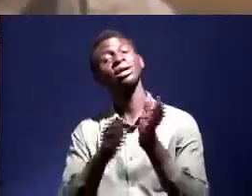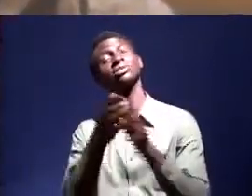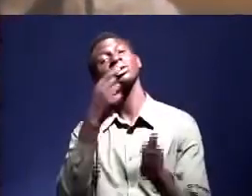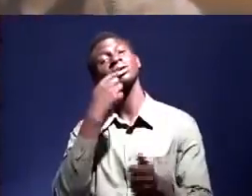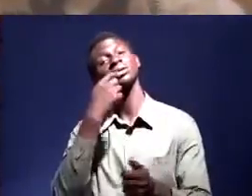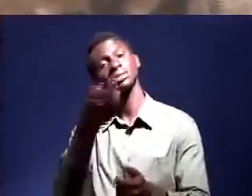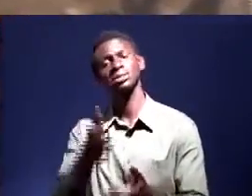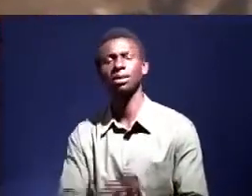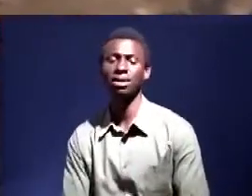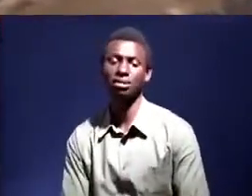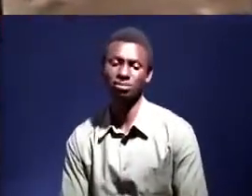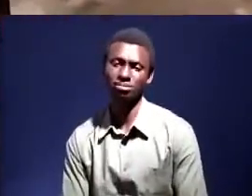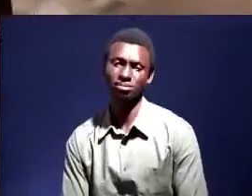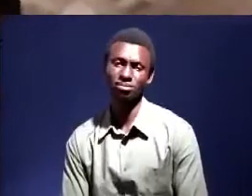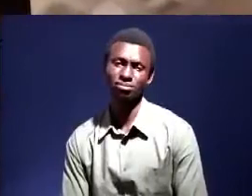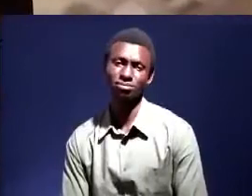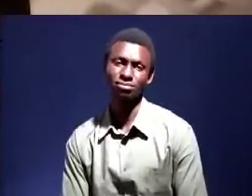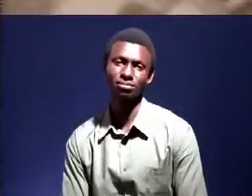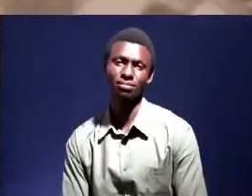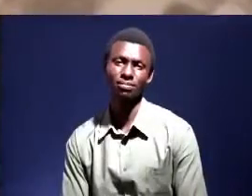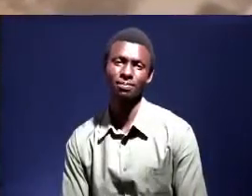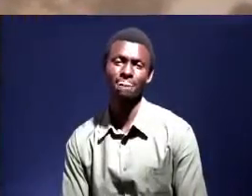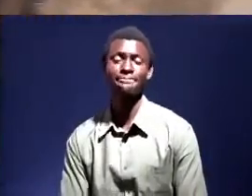Believers down through the centuries